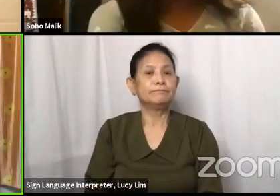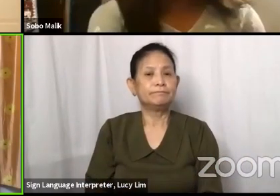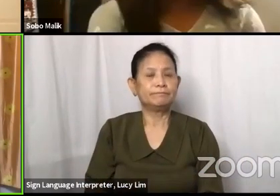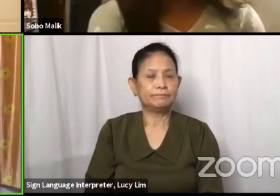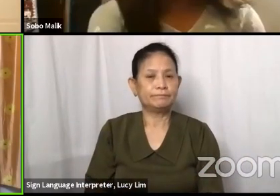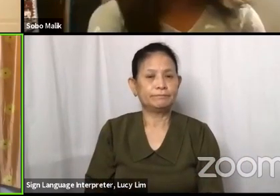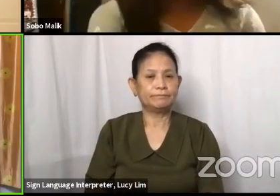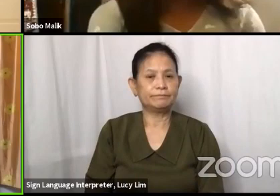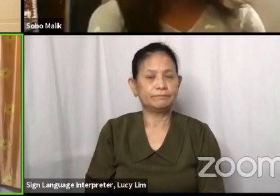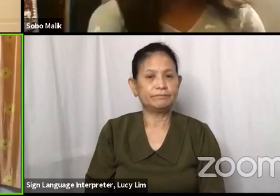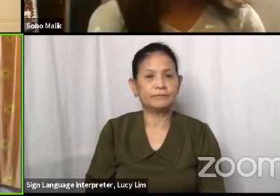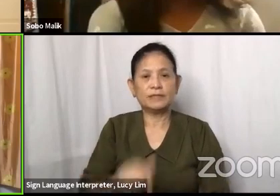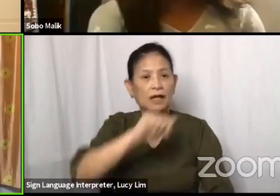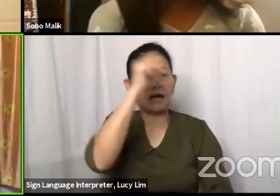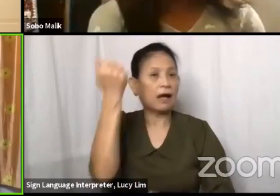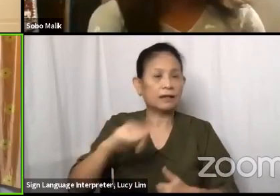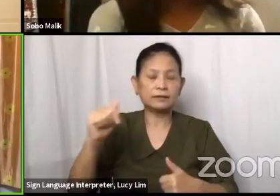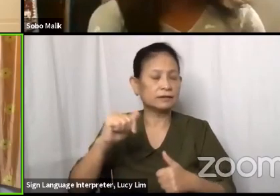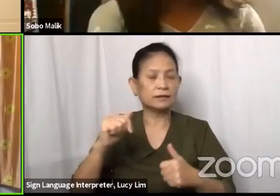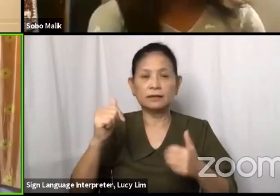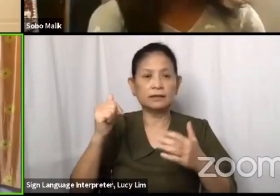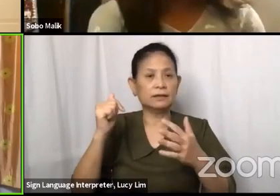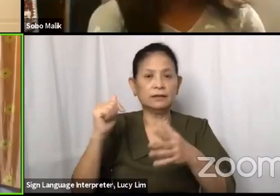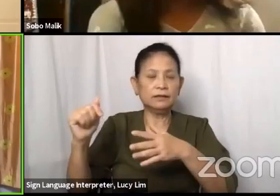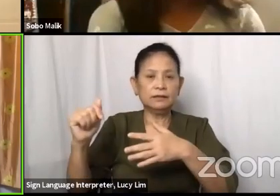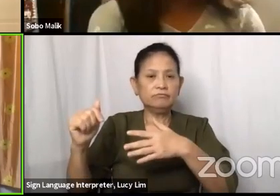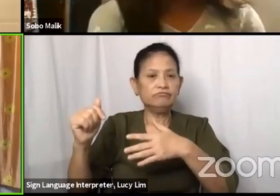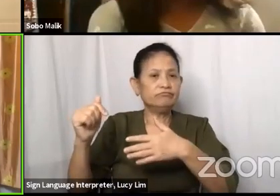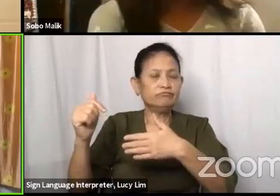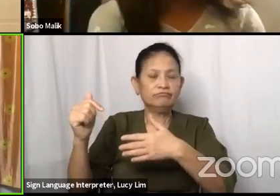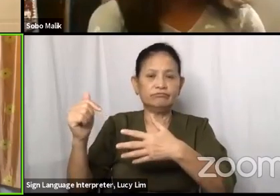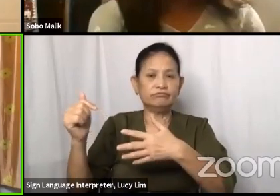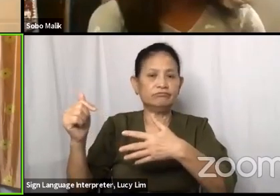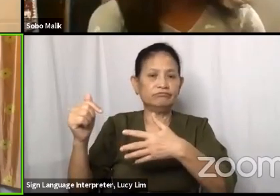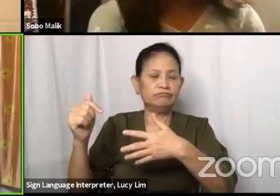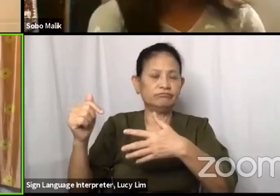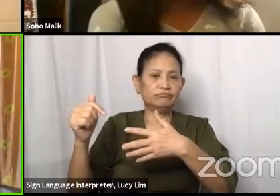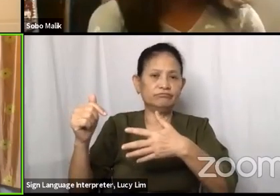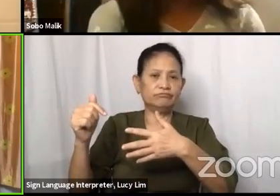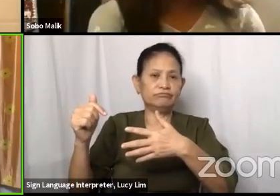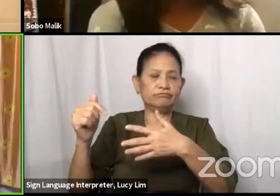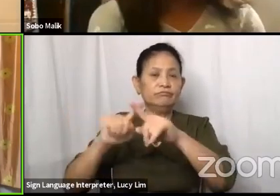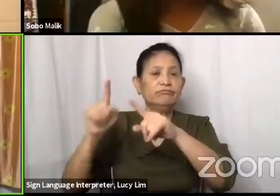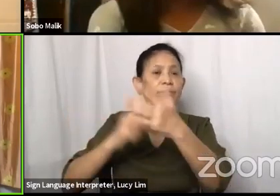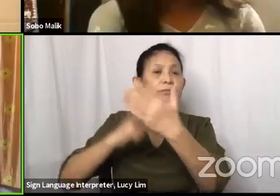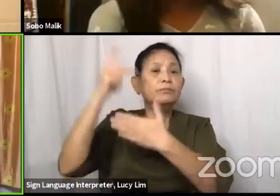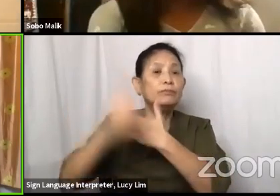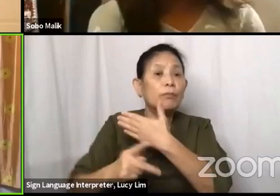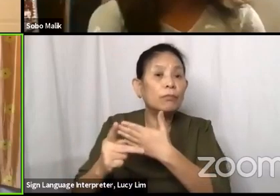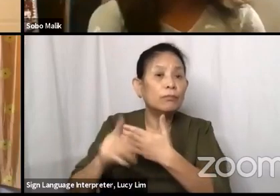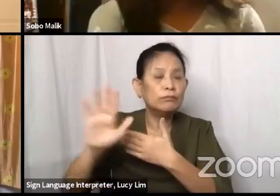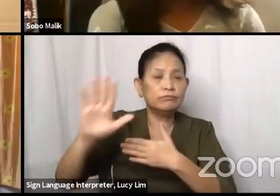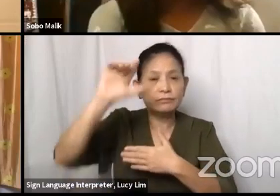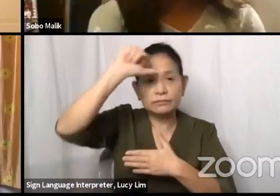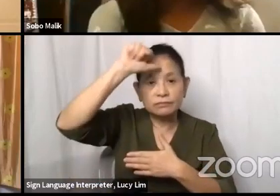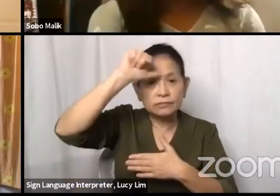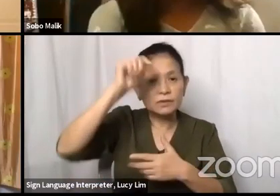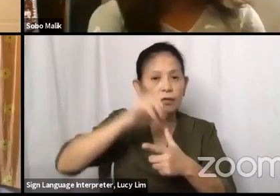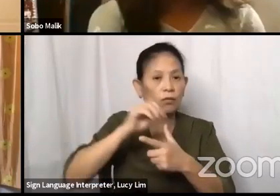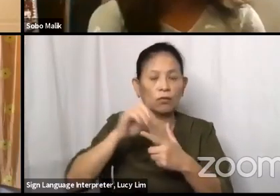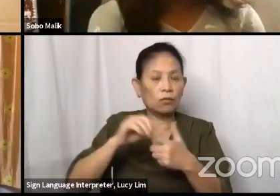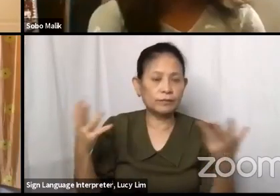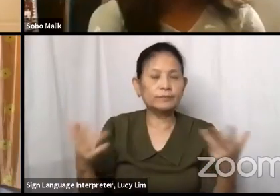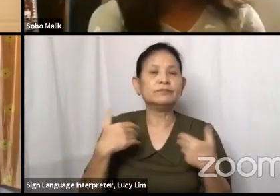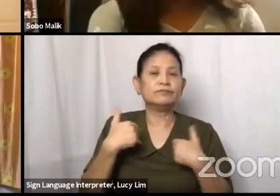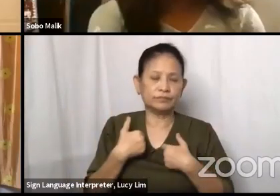Any such interventions which are happening in India, and then we can talk of other countries as well, go to other countries. Yeah, there are